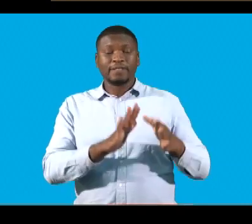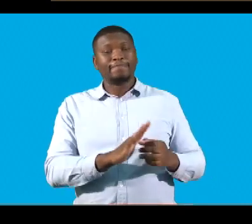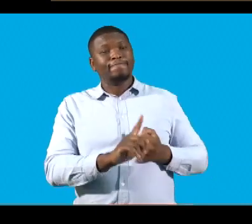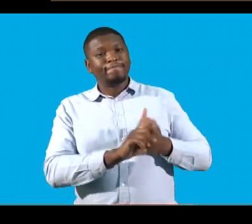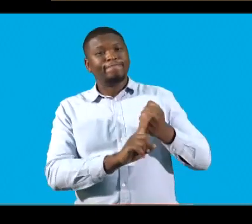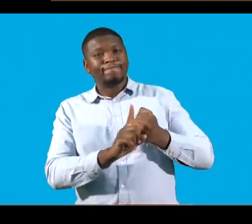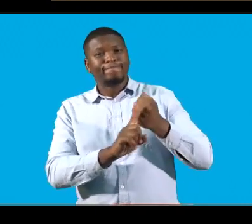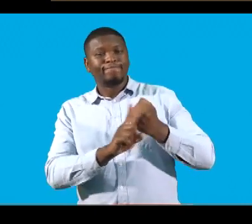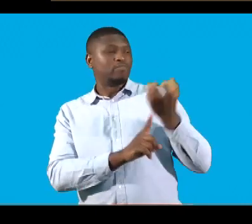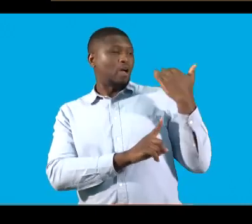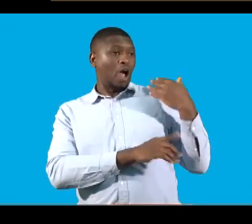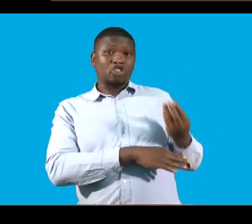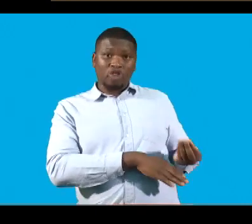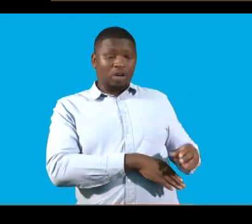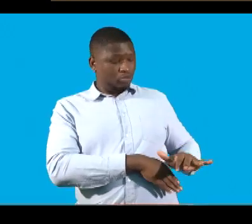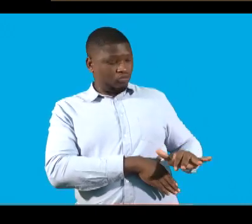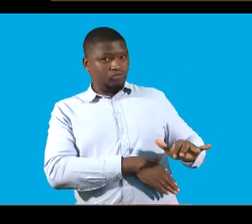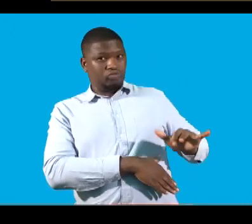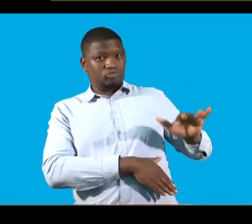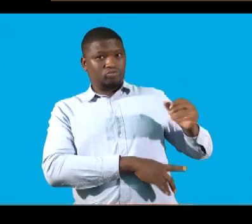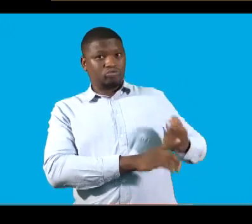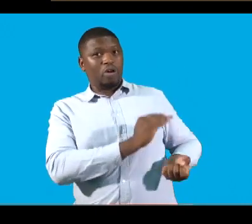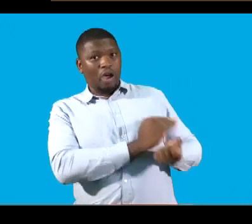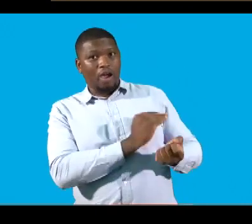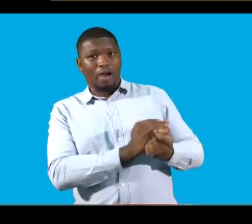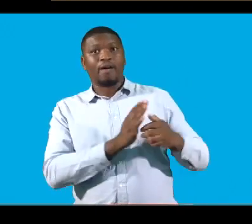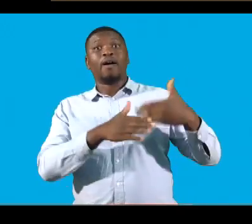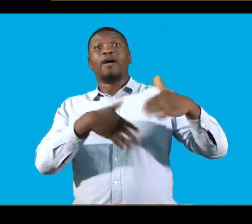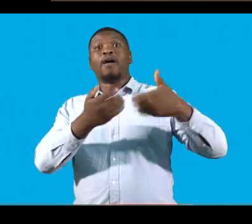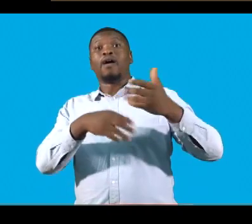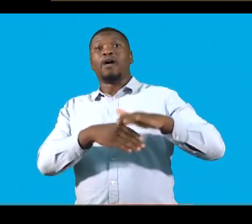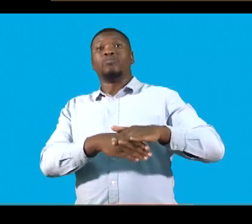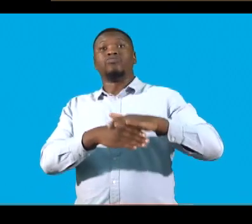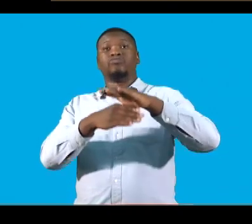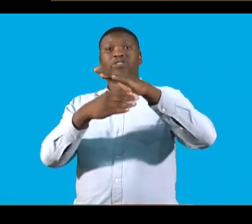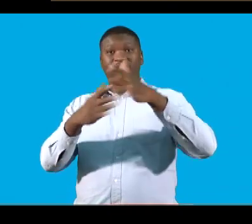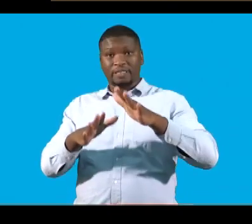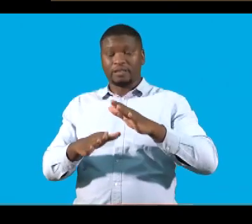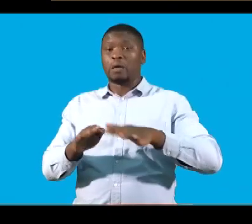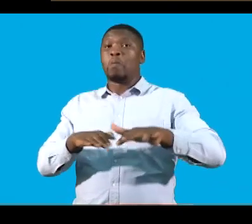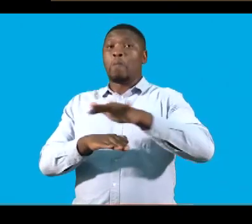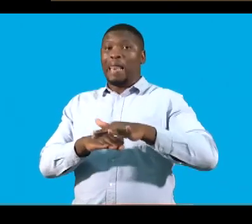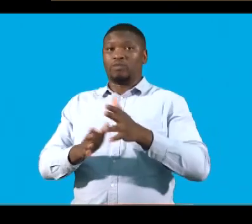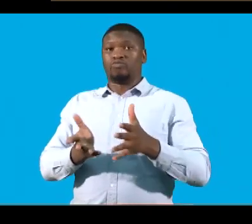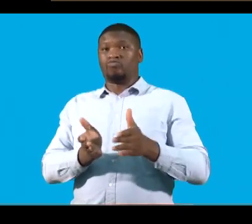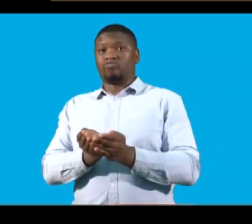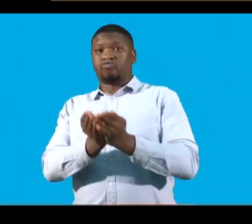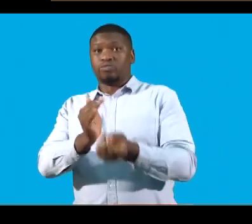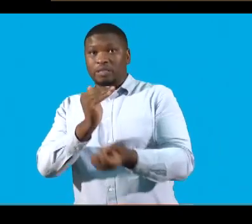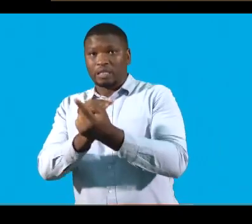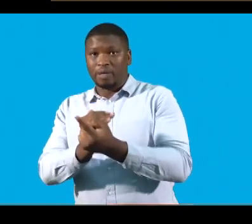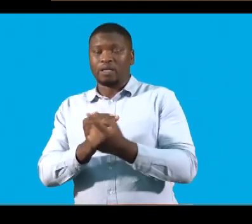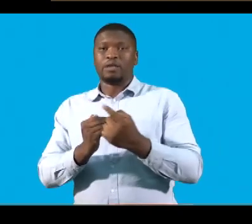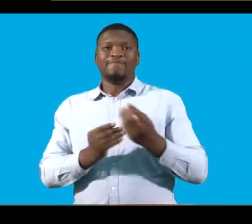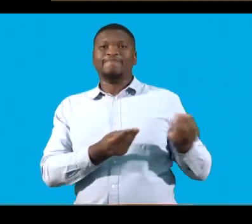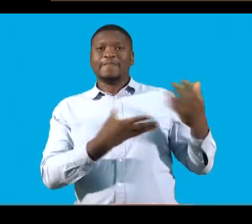endures as a child prepares him for his ultimate survival test at sea. Now, we are providing